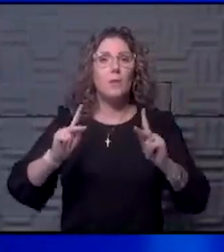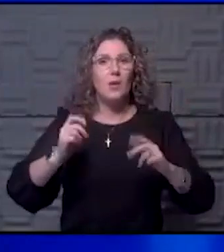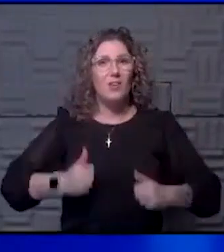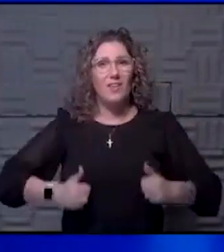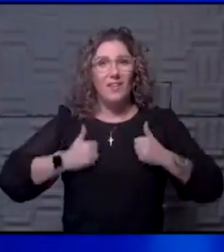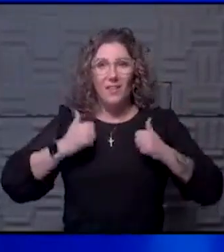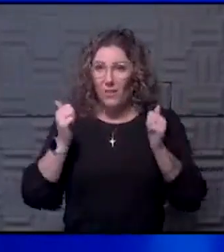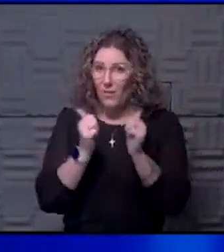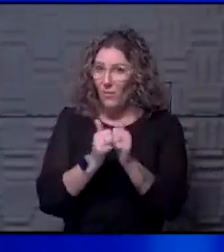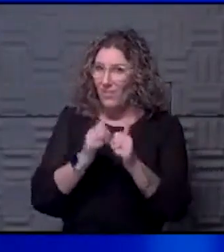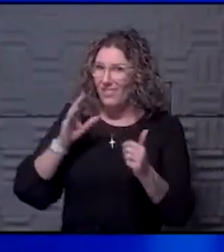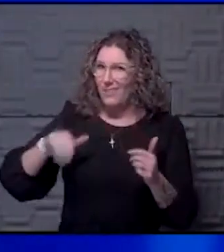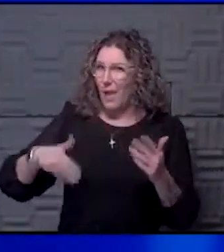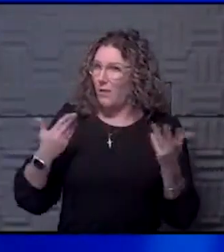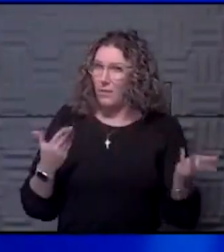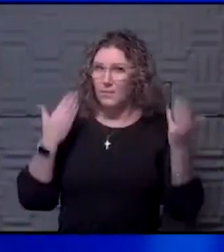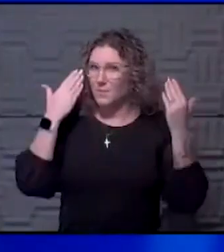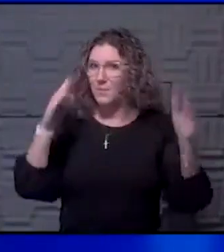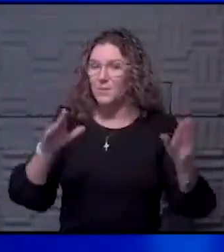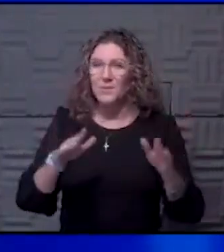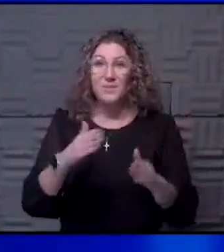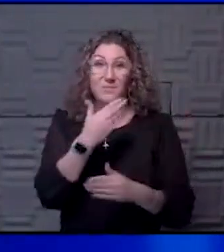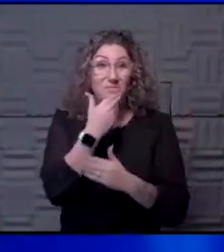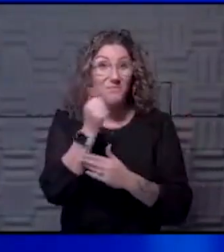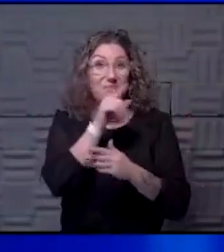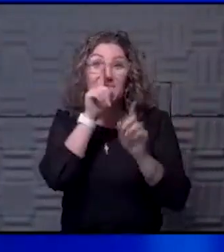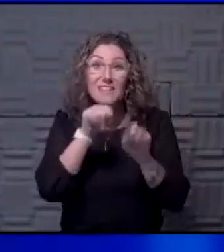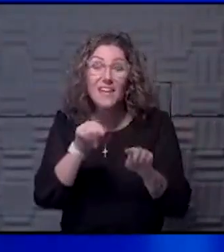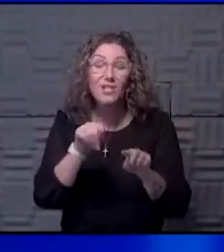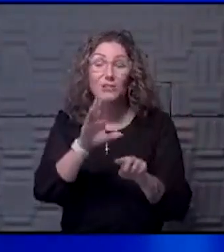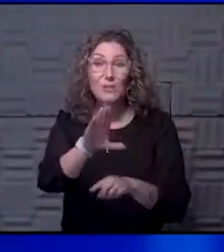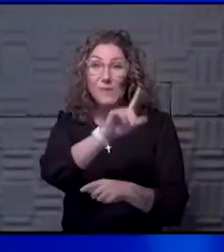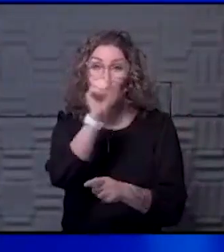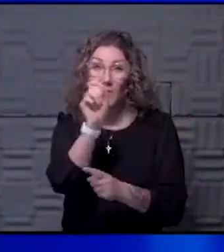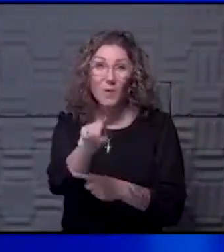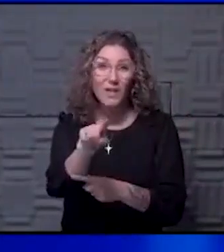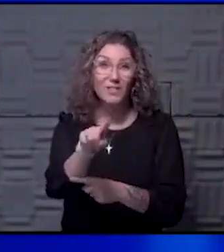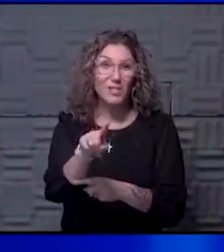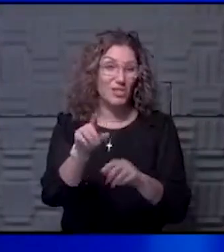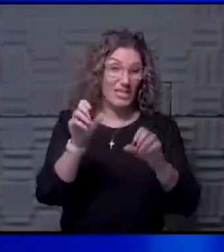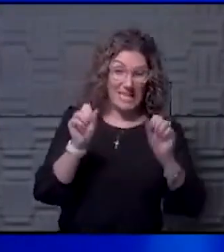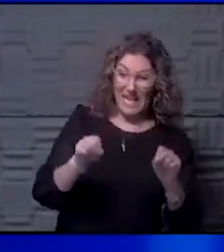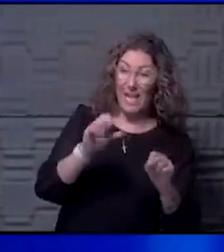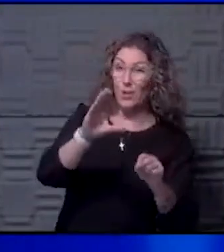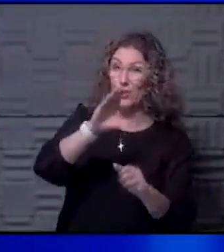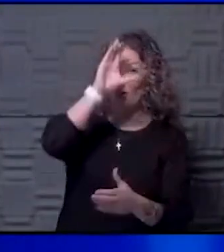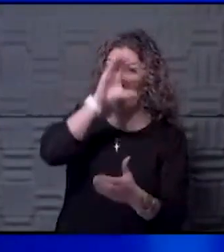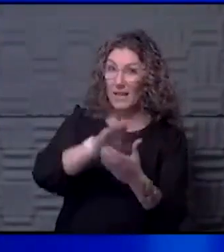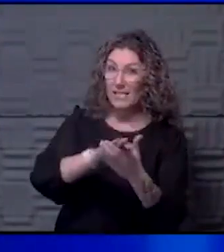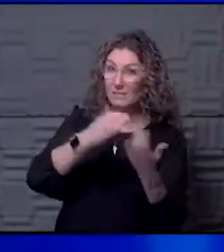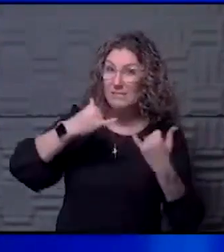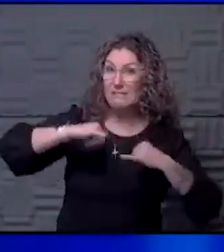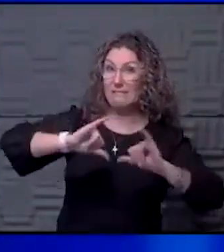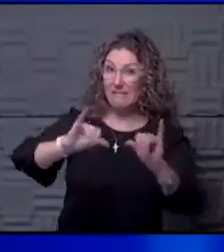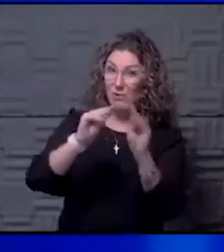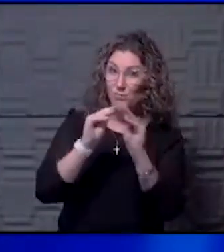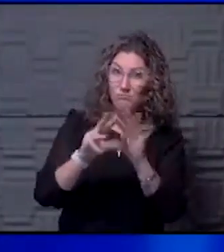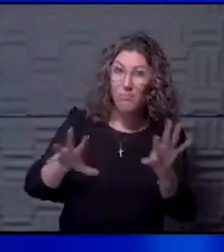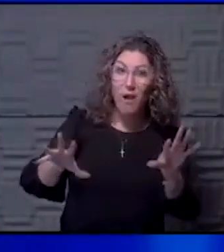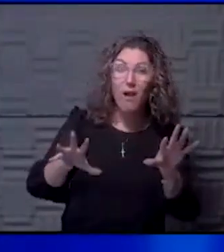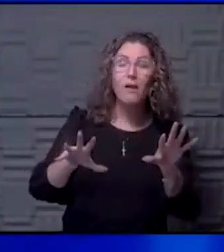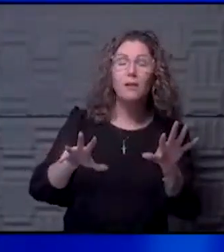So the best answer I think we can give you to your question of can your husband still bring it home